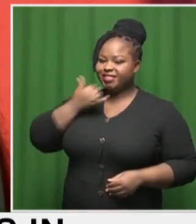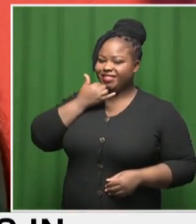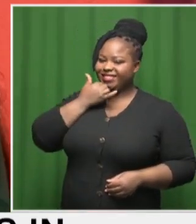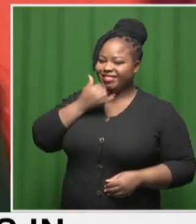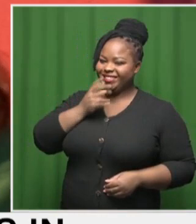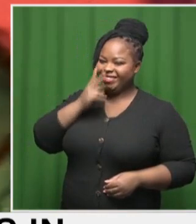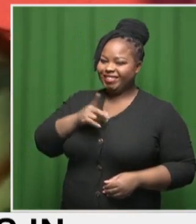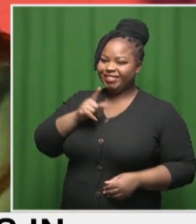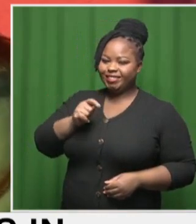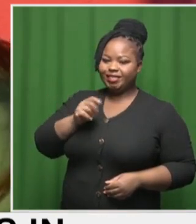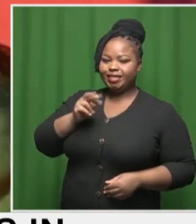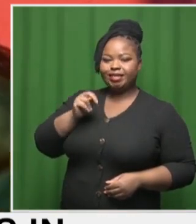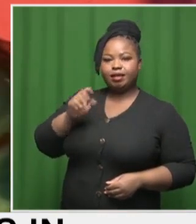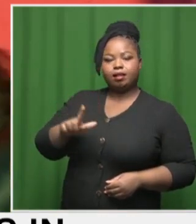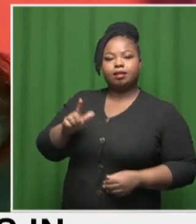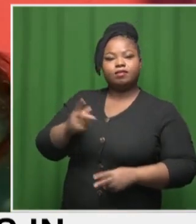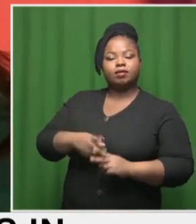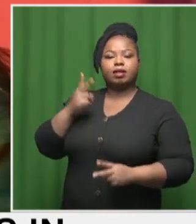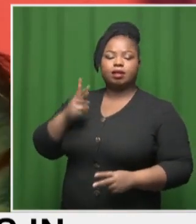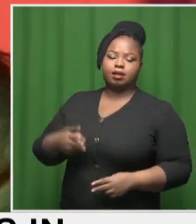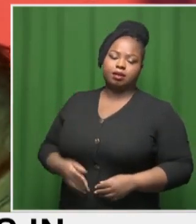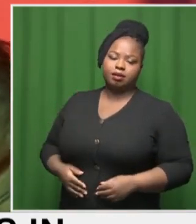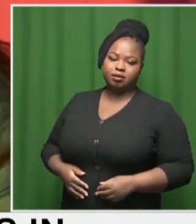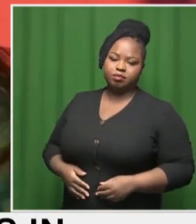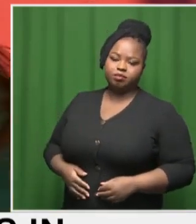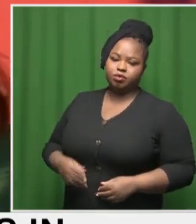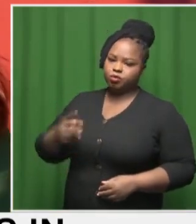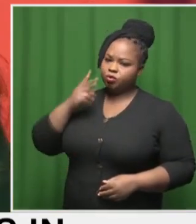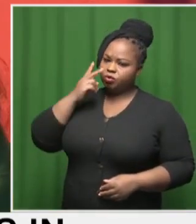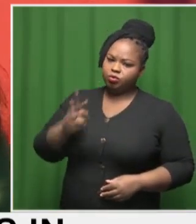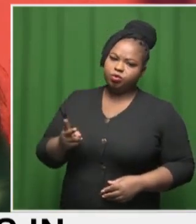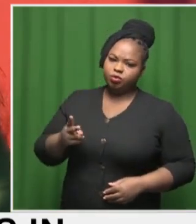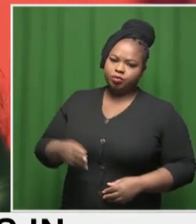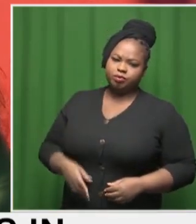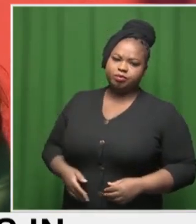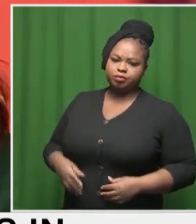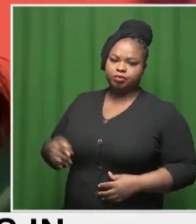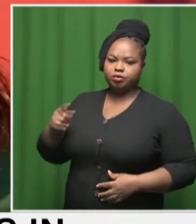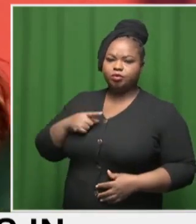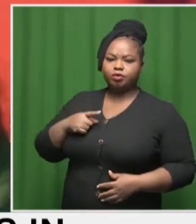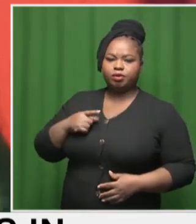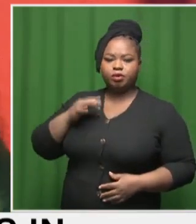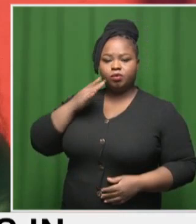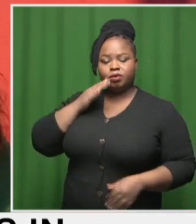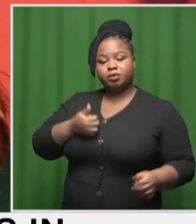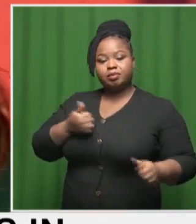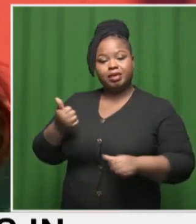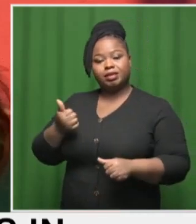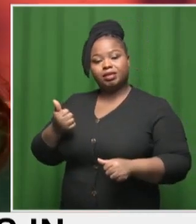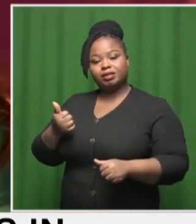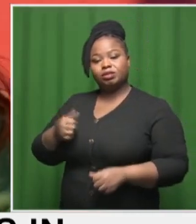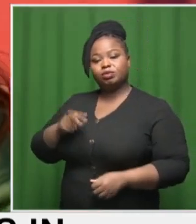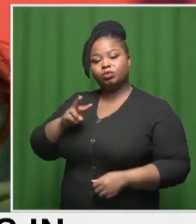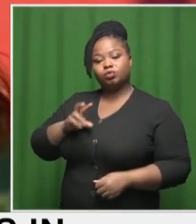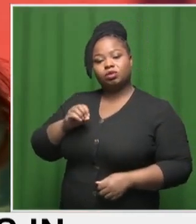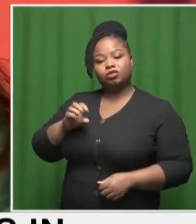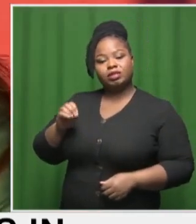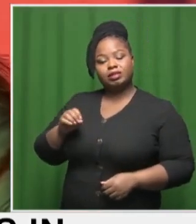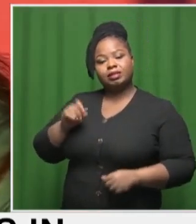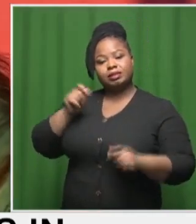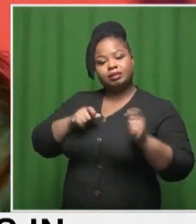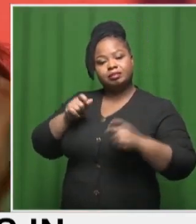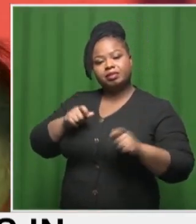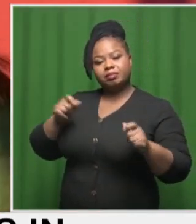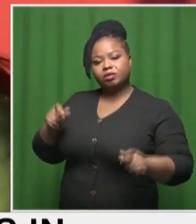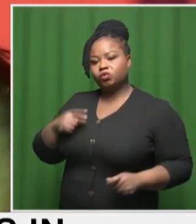watching TNL final, and I'm happy that you saw, Leanne, we had to return 200 people and more